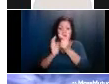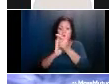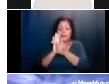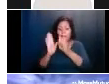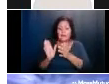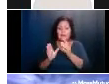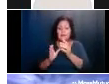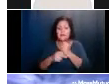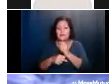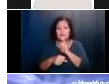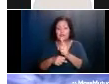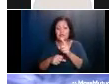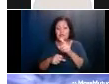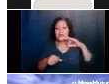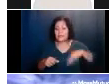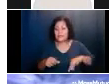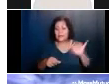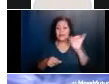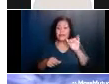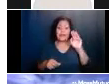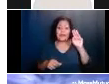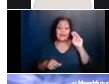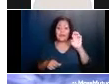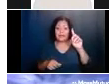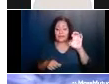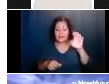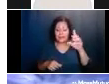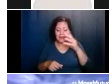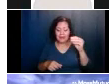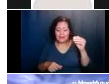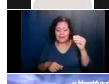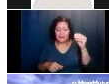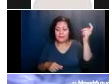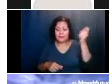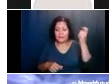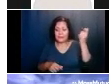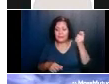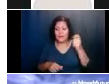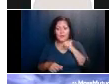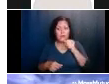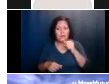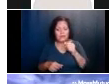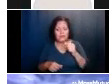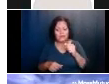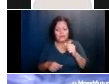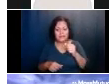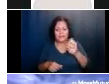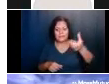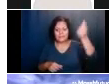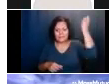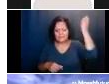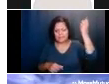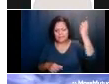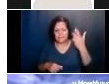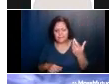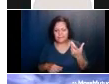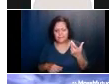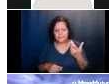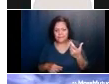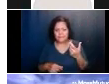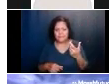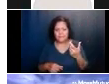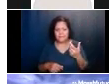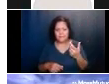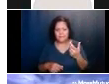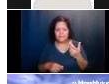benefits such as Medicaid or SSI won't be jeopardized. So I think it's important to have